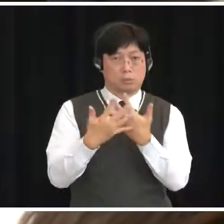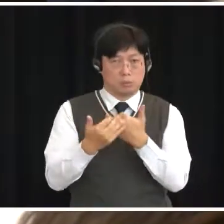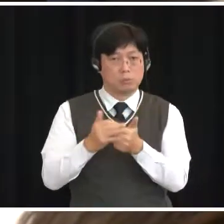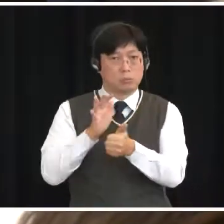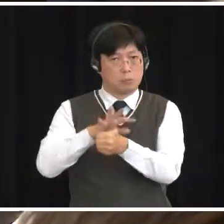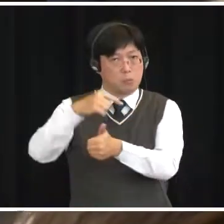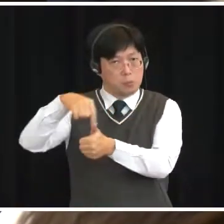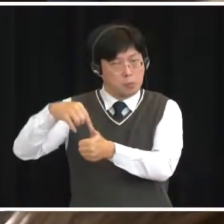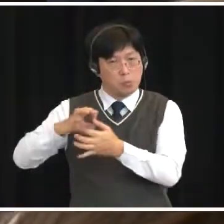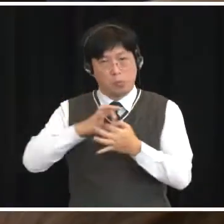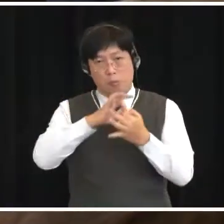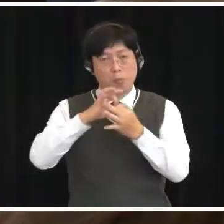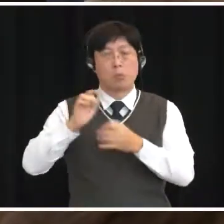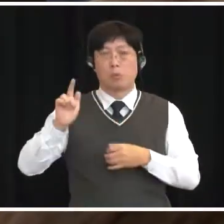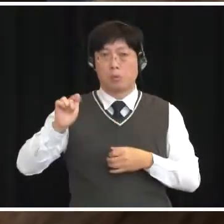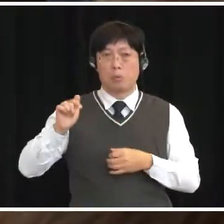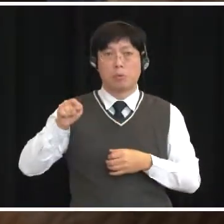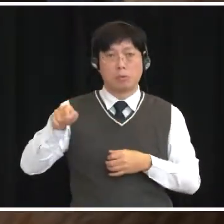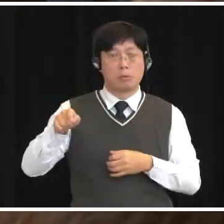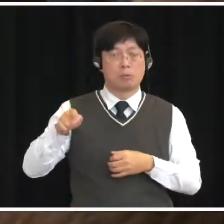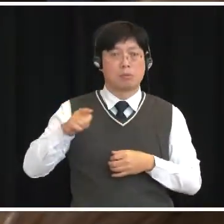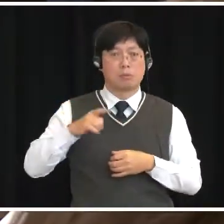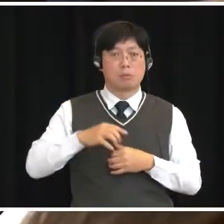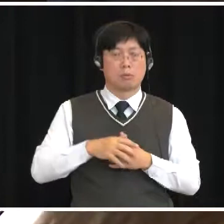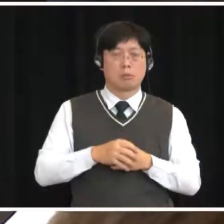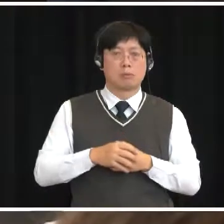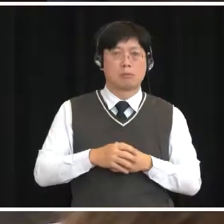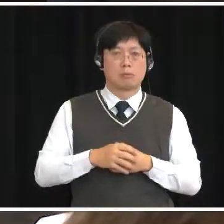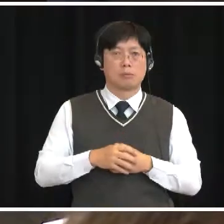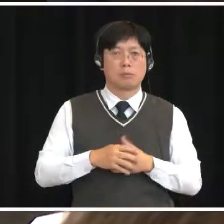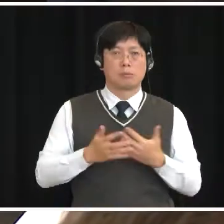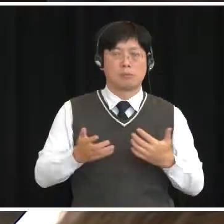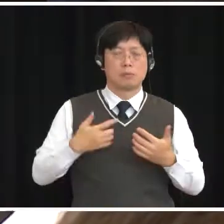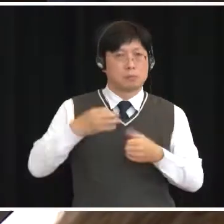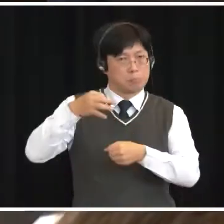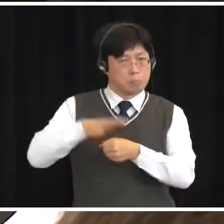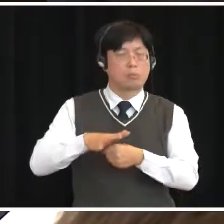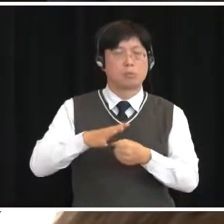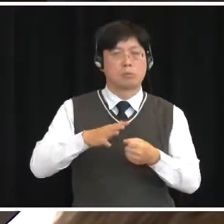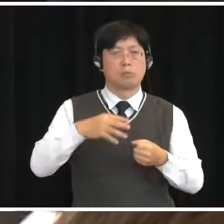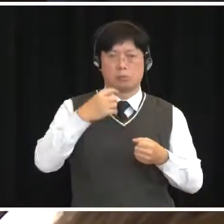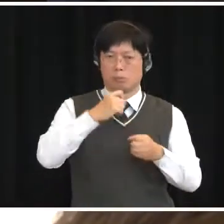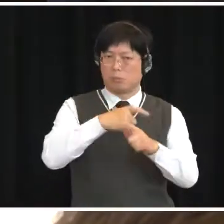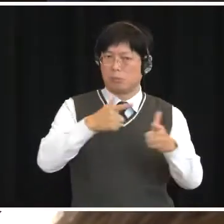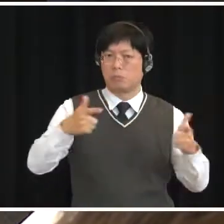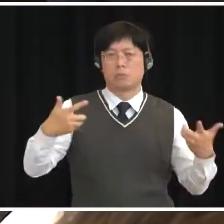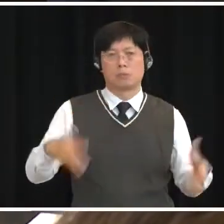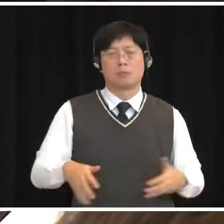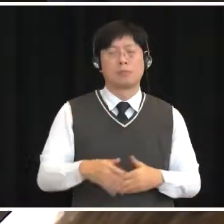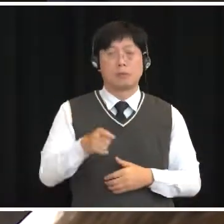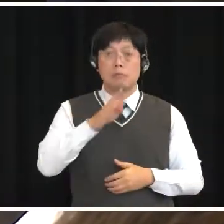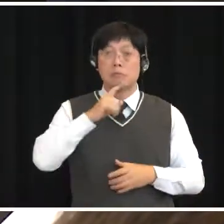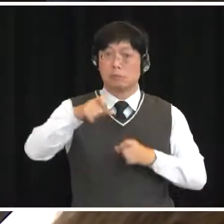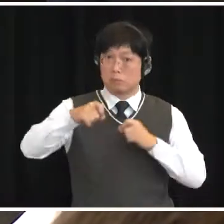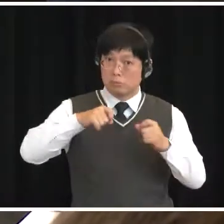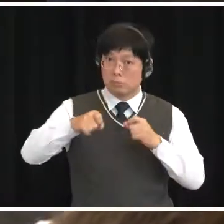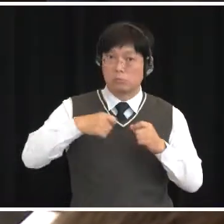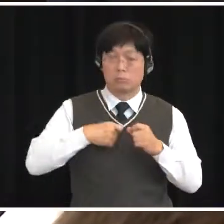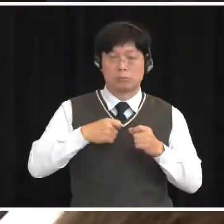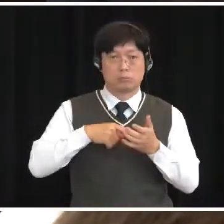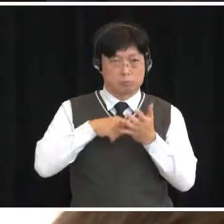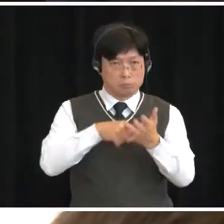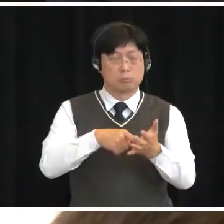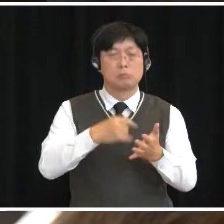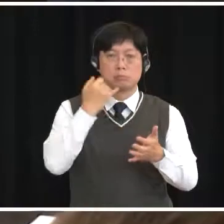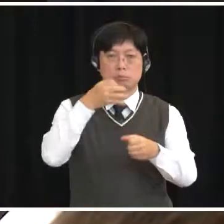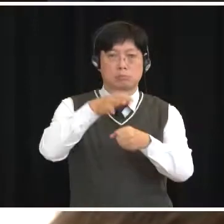in parenting education. There will be more budget or grants for